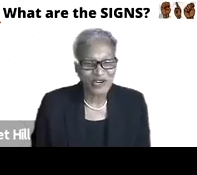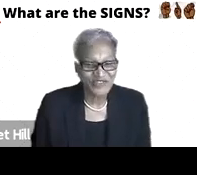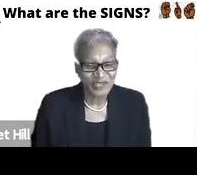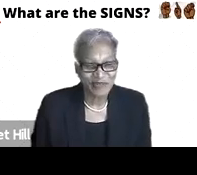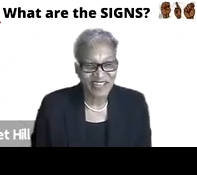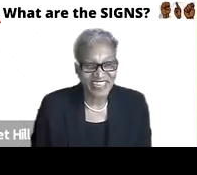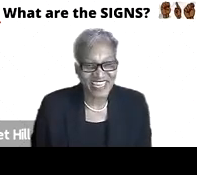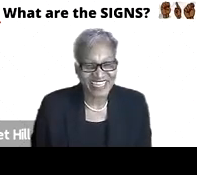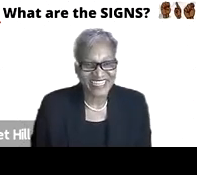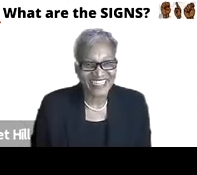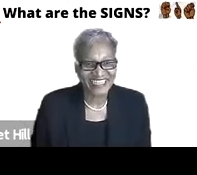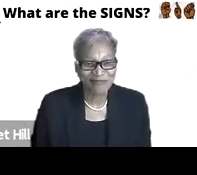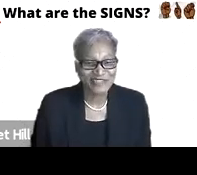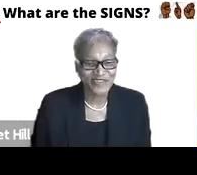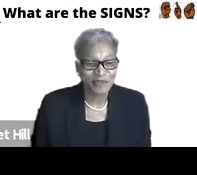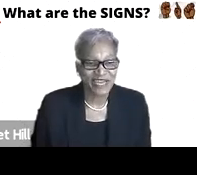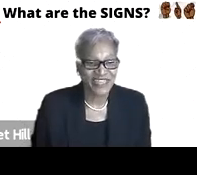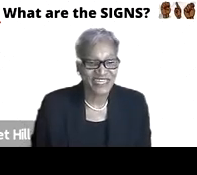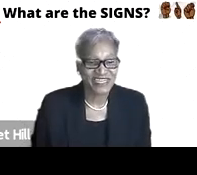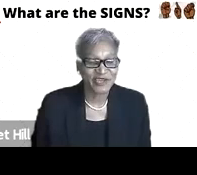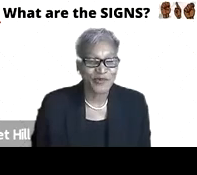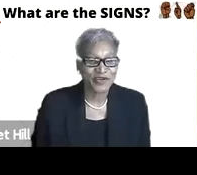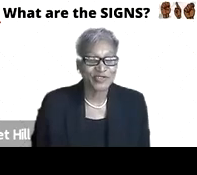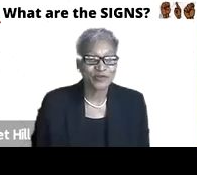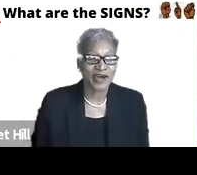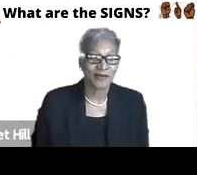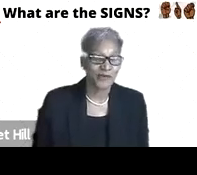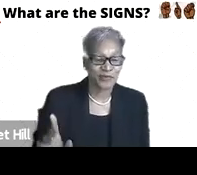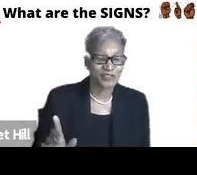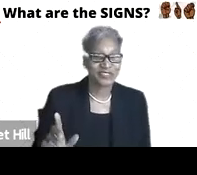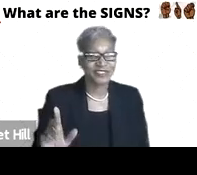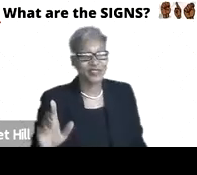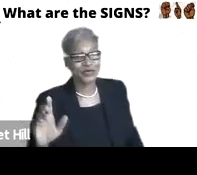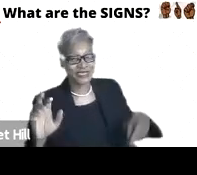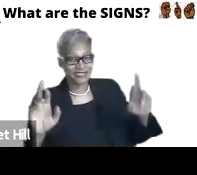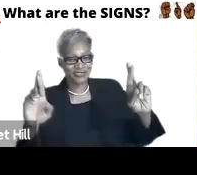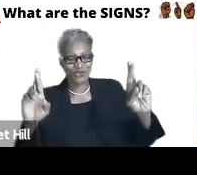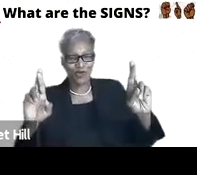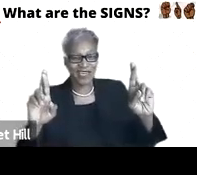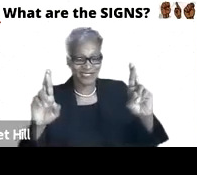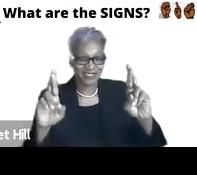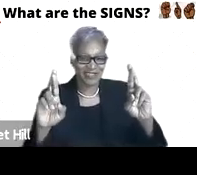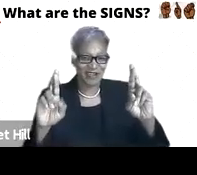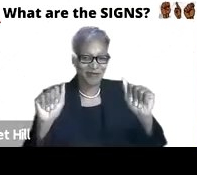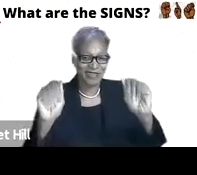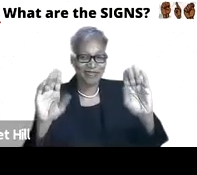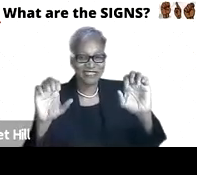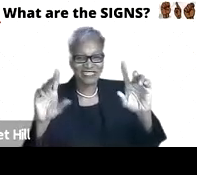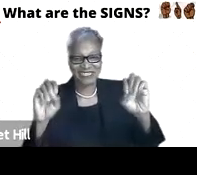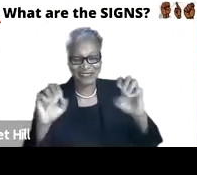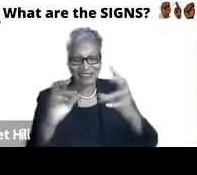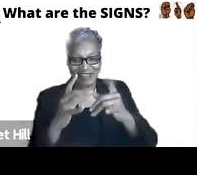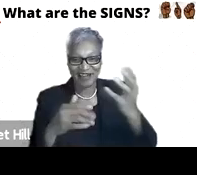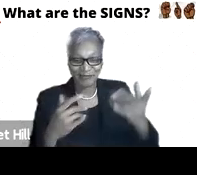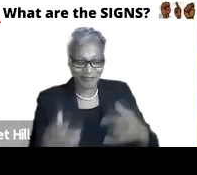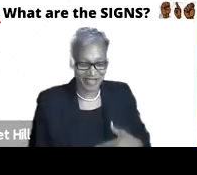Mm-hmm. How'd you all feel about that? Give me some feedback. I think I saw one or two, one person doing it twice, A, B, C,